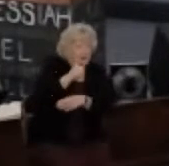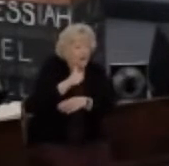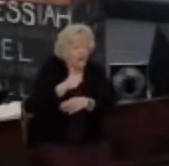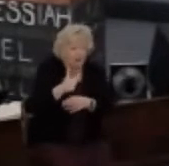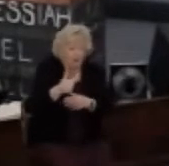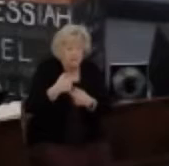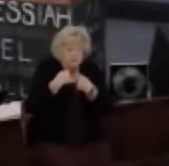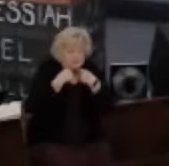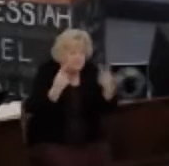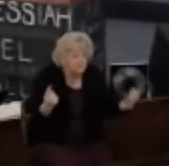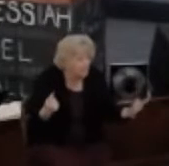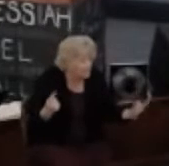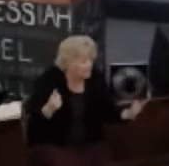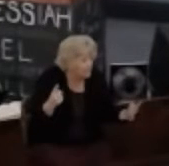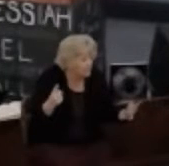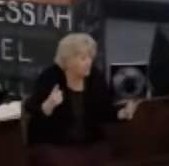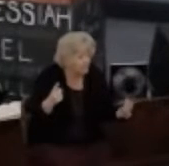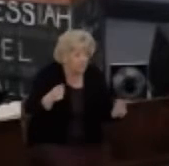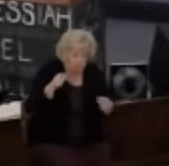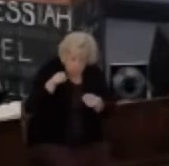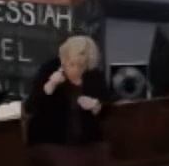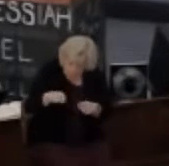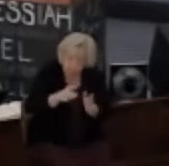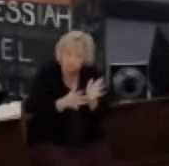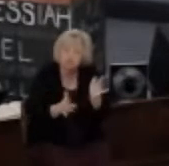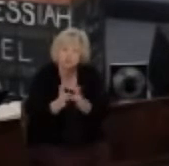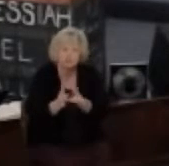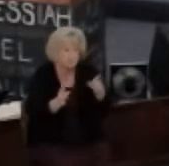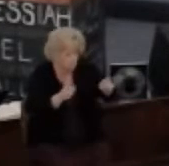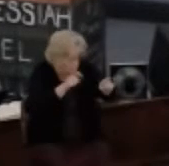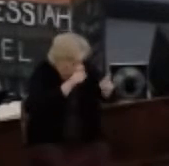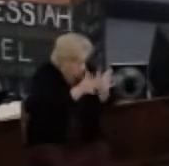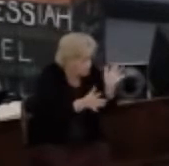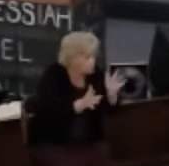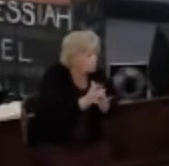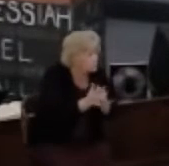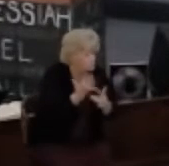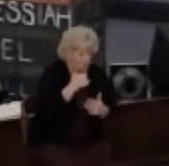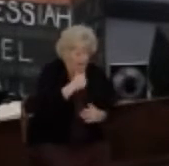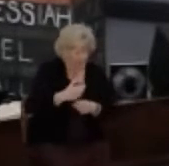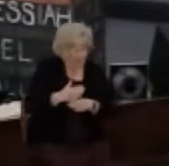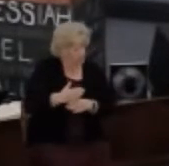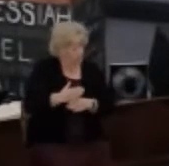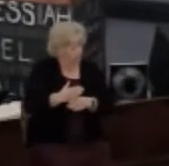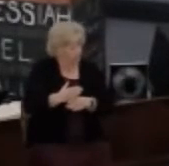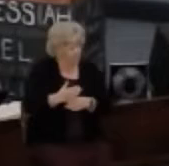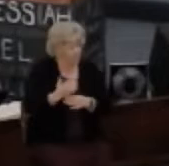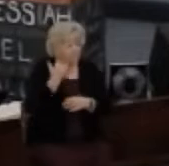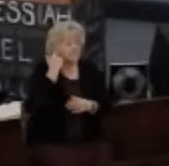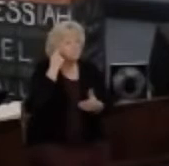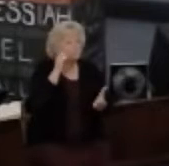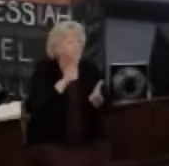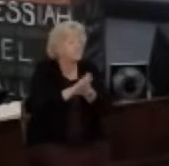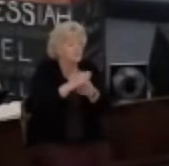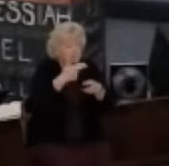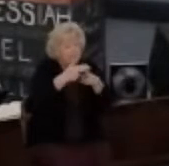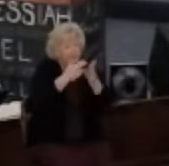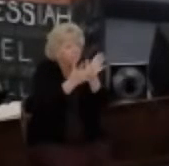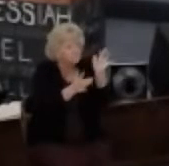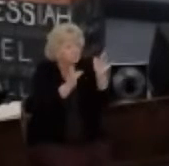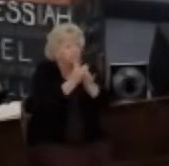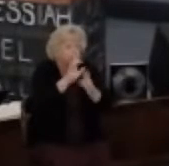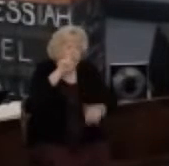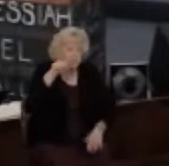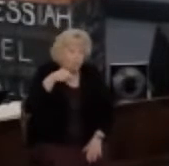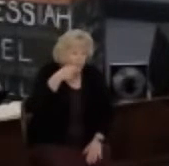with people that need to hear about Jesus? If we believe that there is no other name under heaven whereby